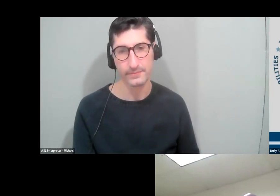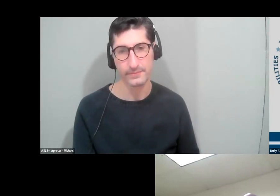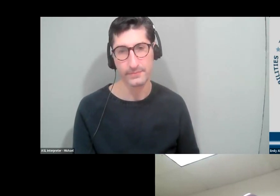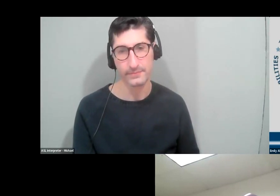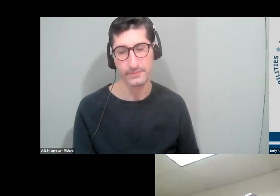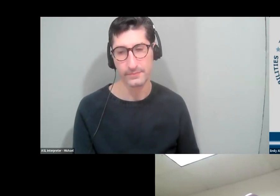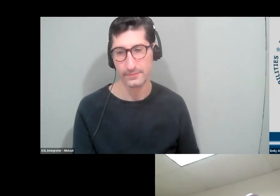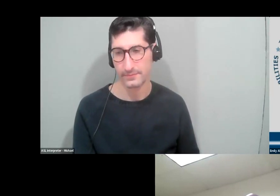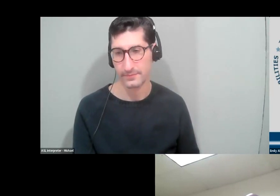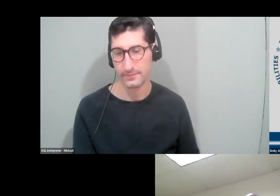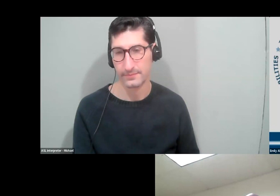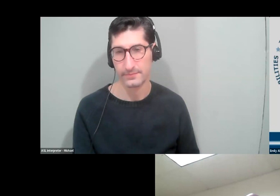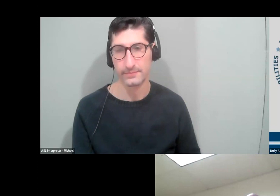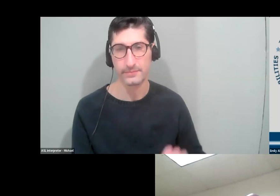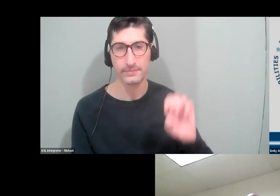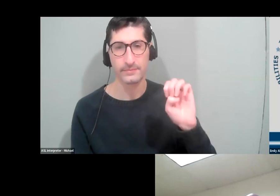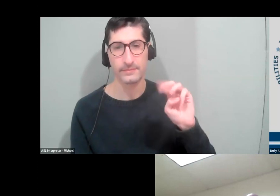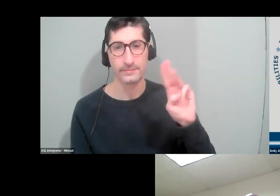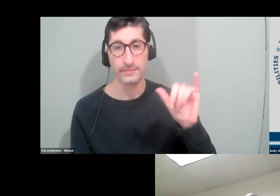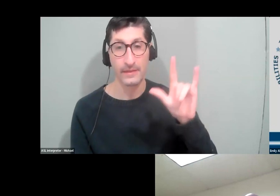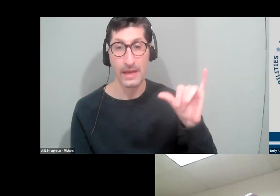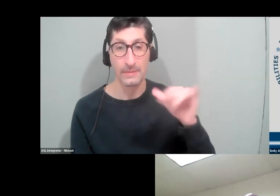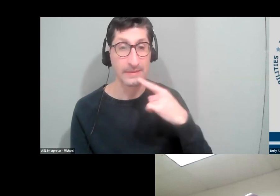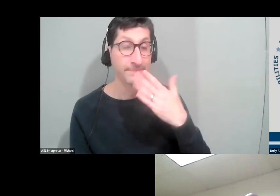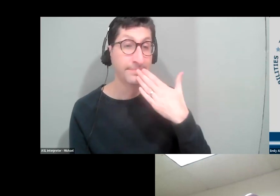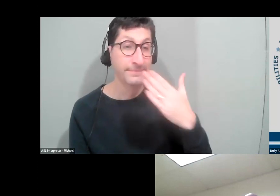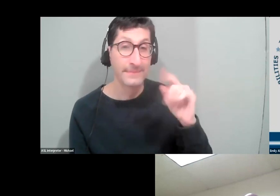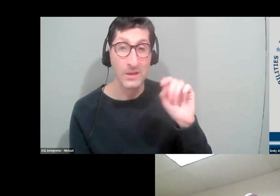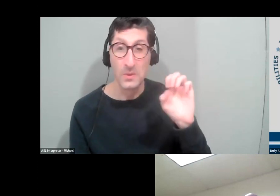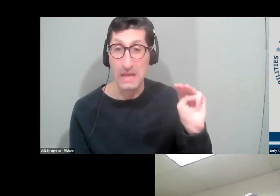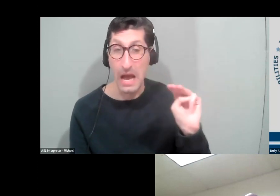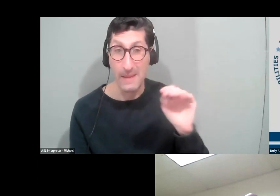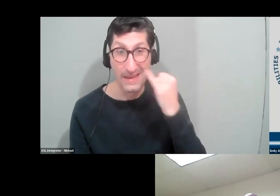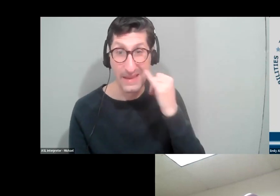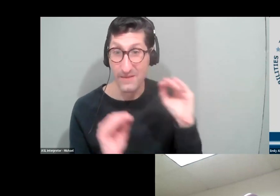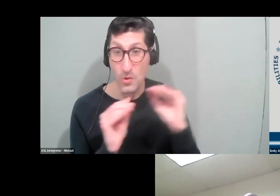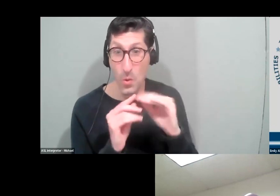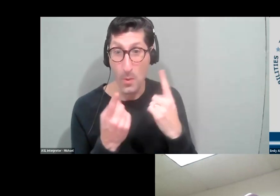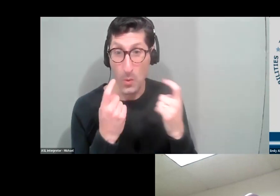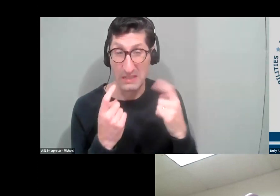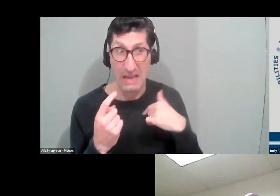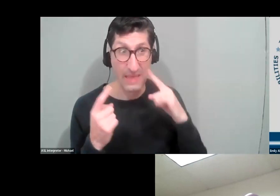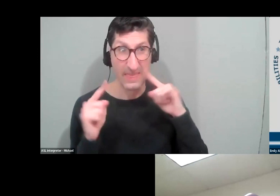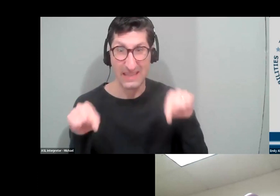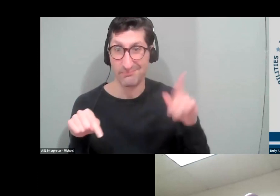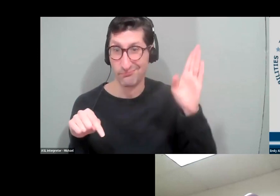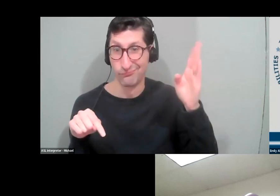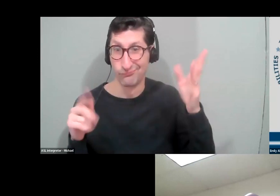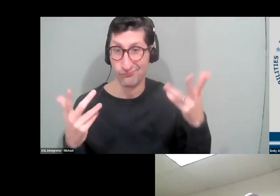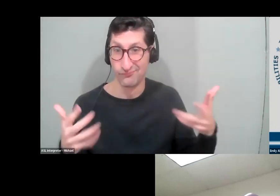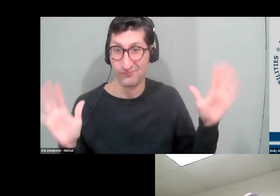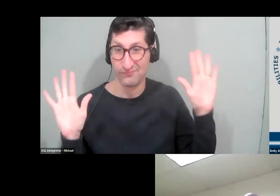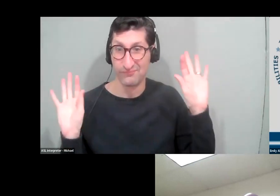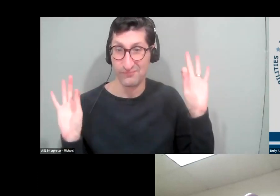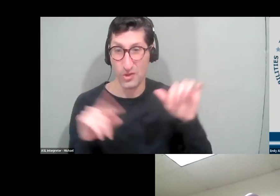Thank you, Tom. And unless there are further questions, I think that wraps things up for us. Thank you all so much for attending